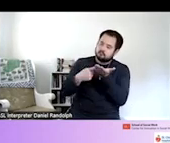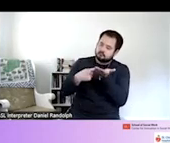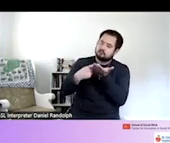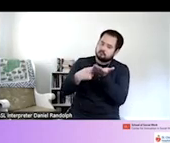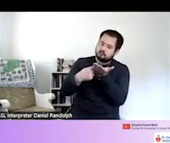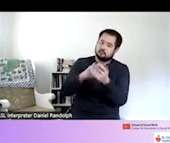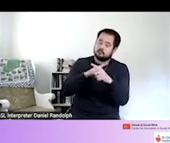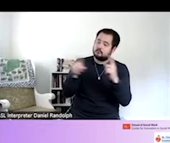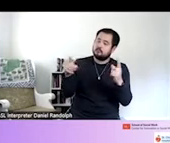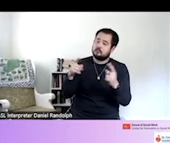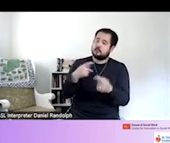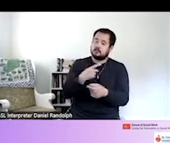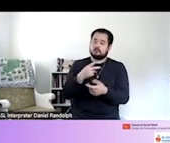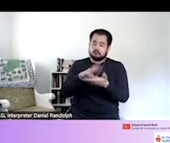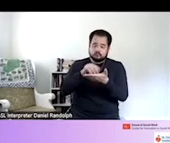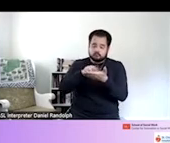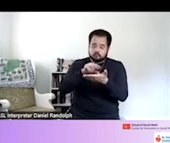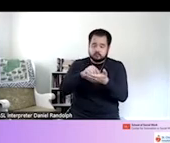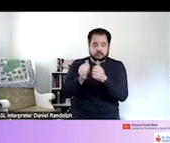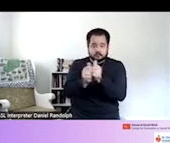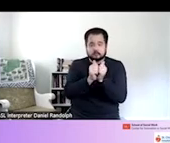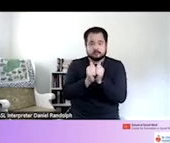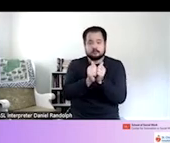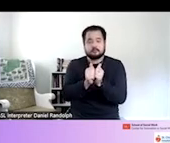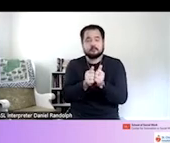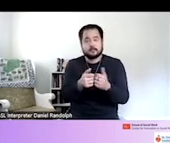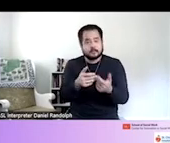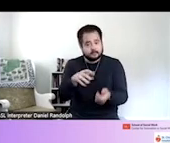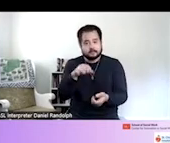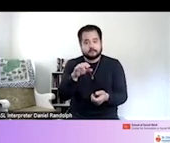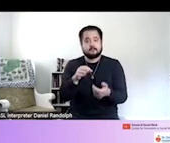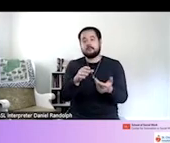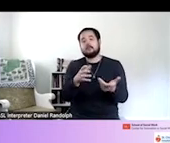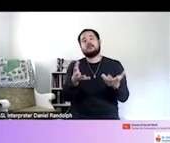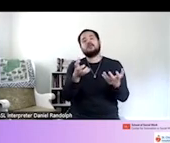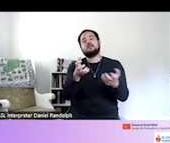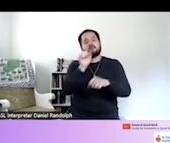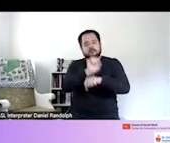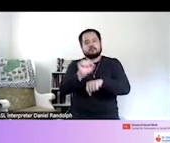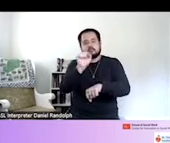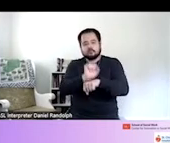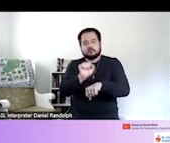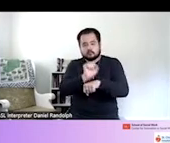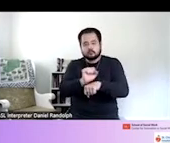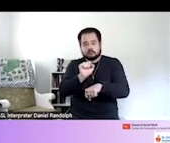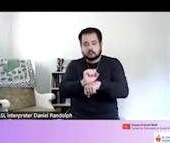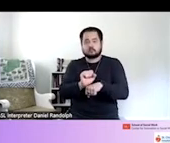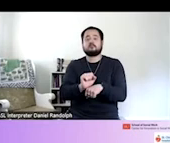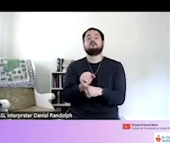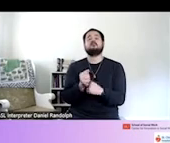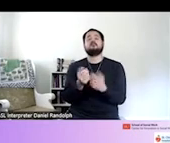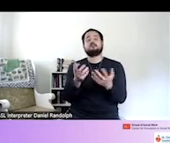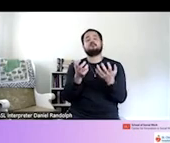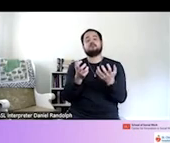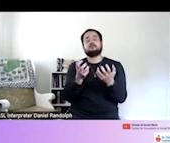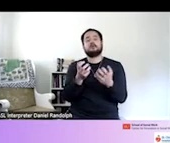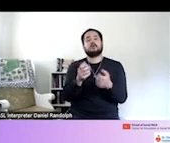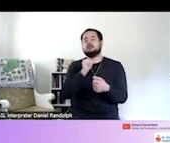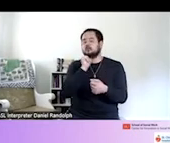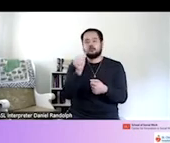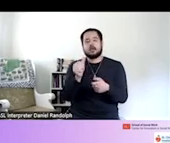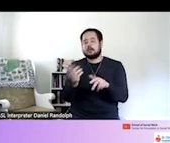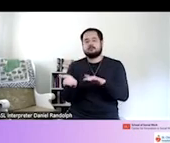we learned and worked really hard on also having a do not resuscitate order for at home that really is helpful